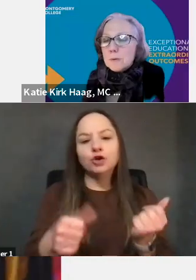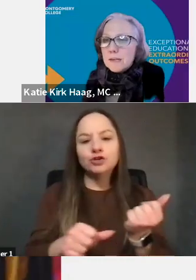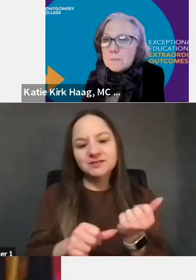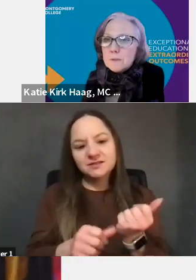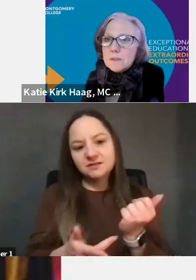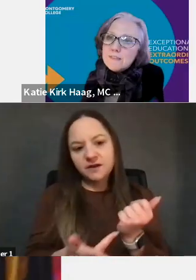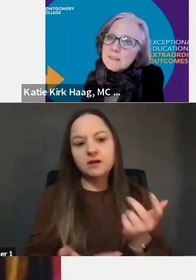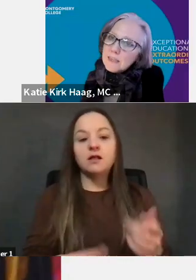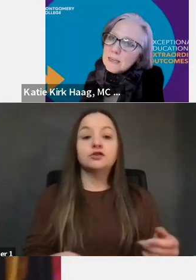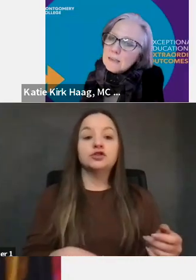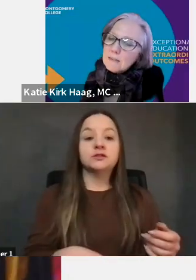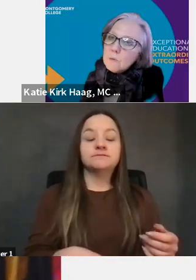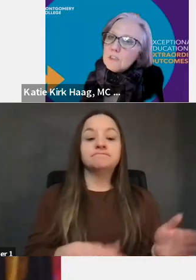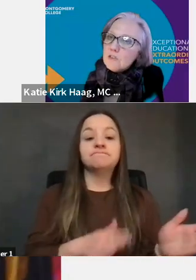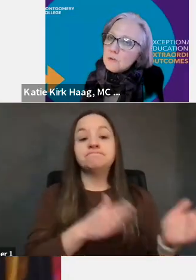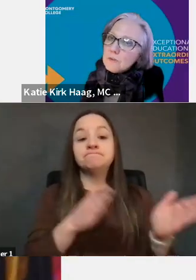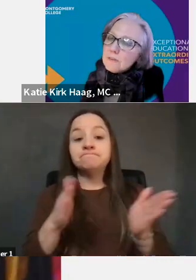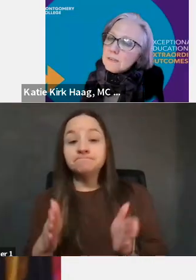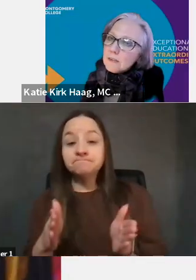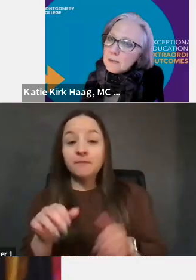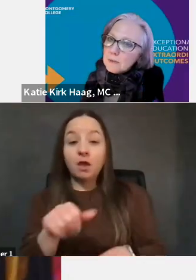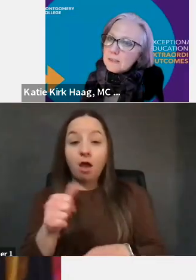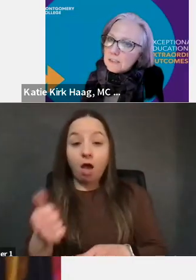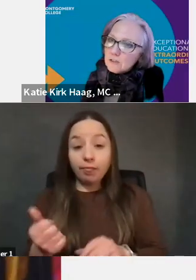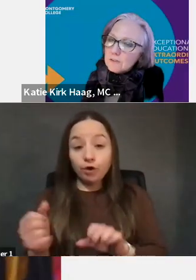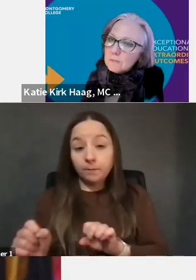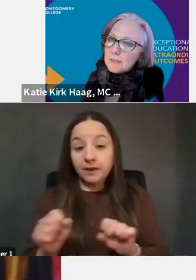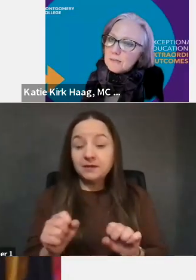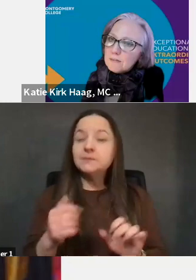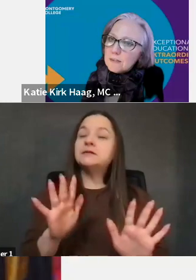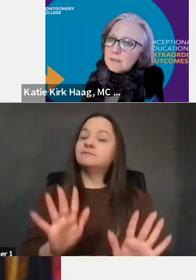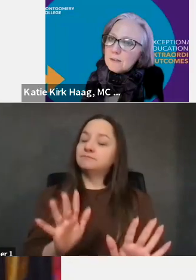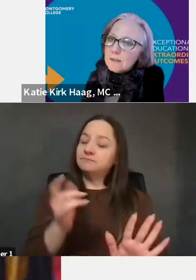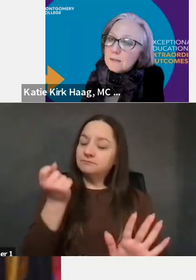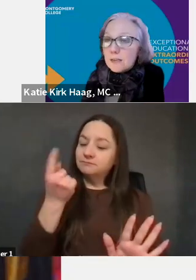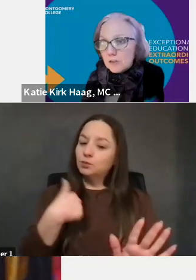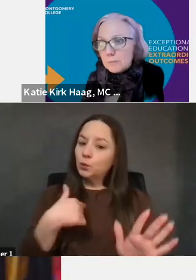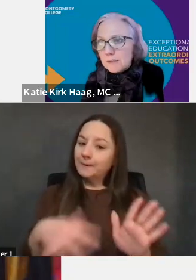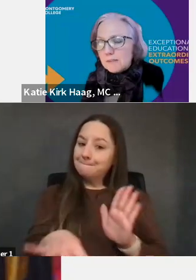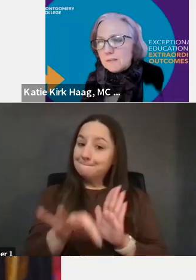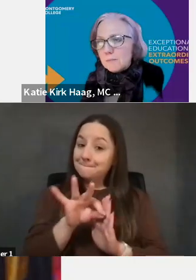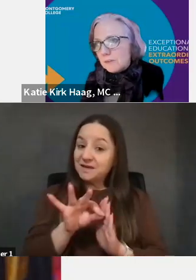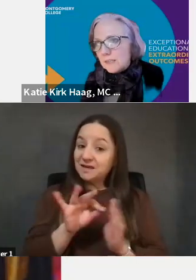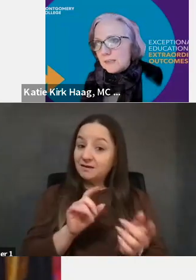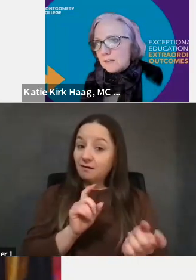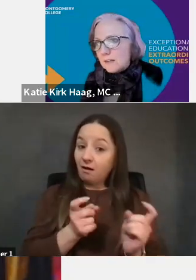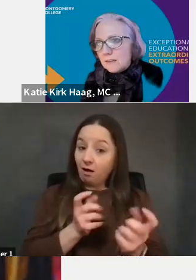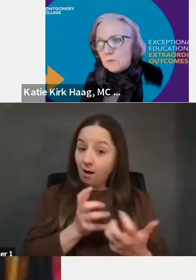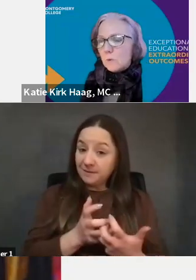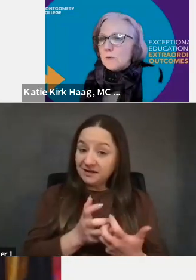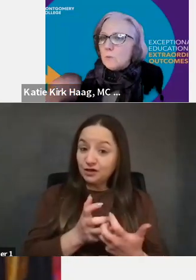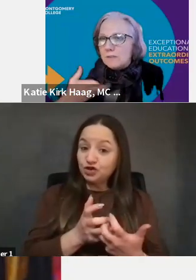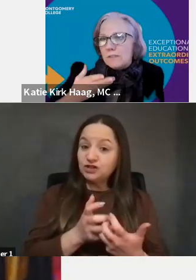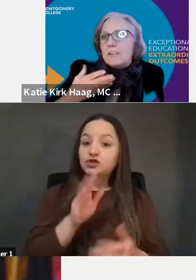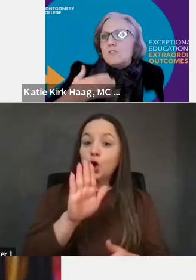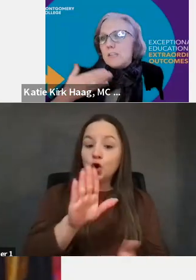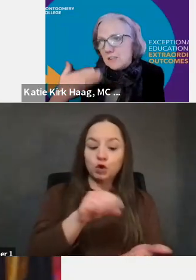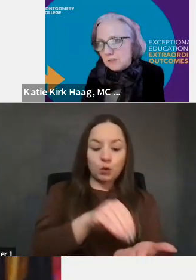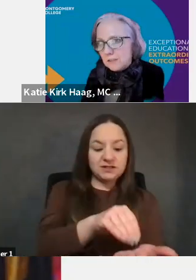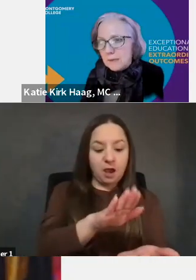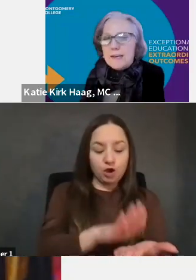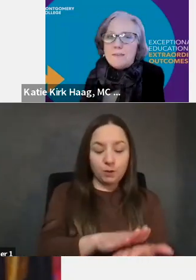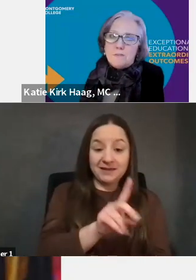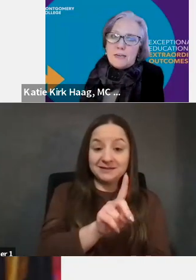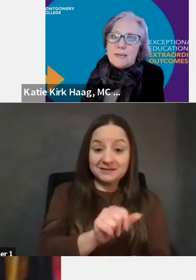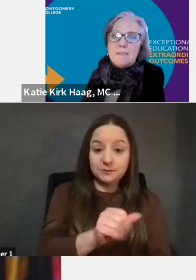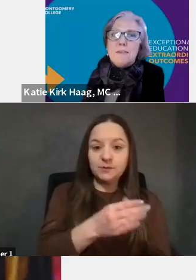Some other possibilities, and again, we choose these accommodations based on the documented disability and then what's the